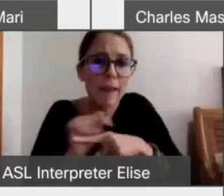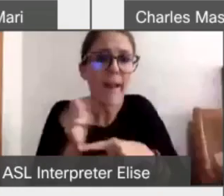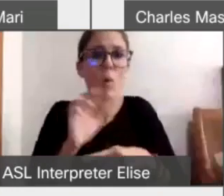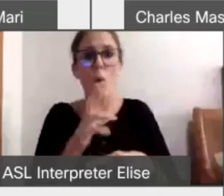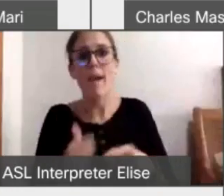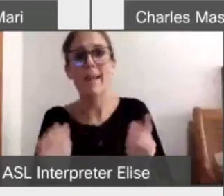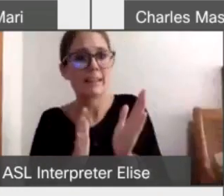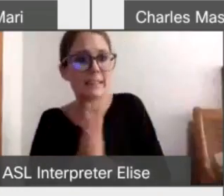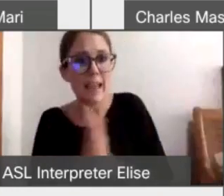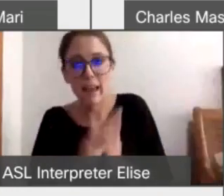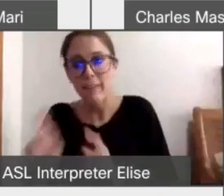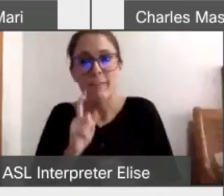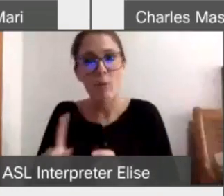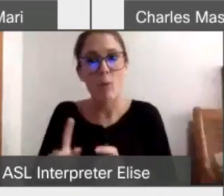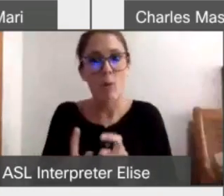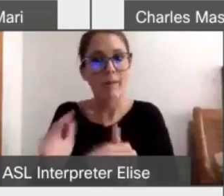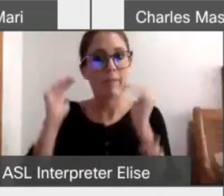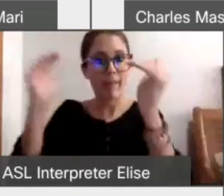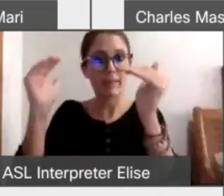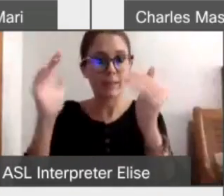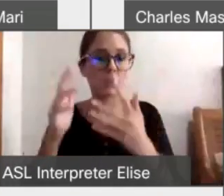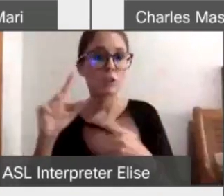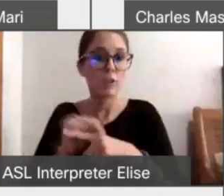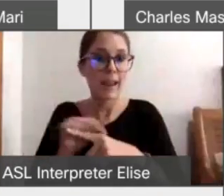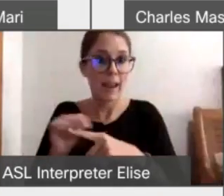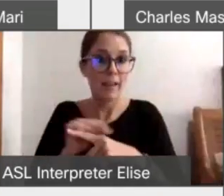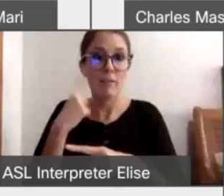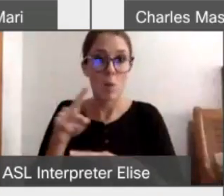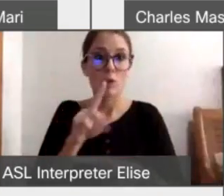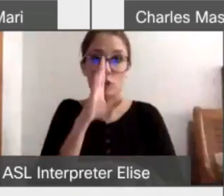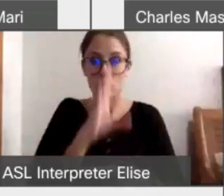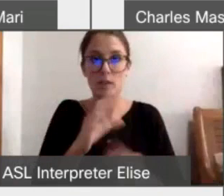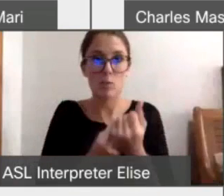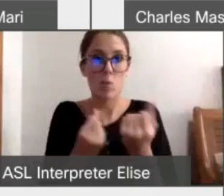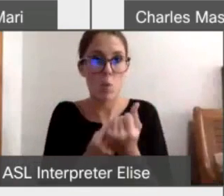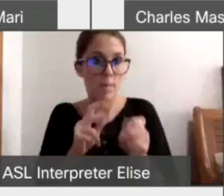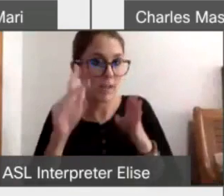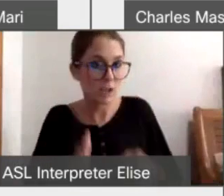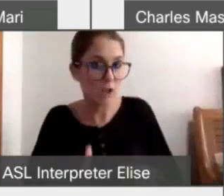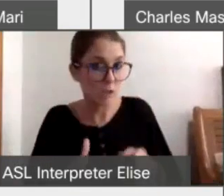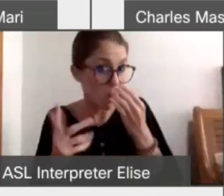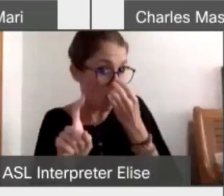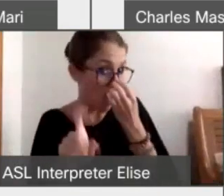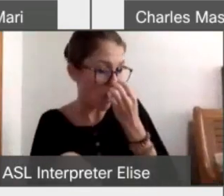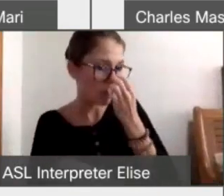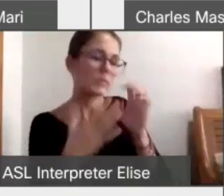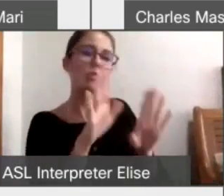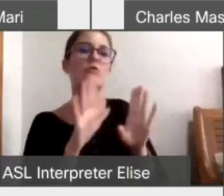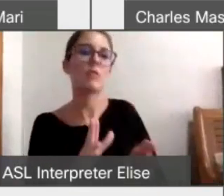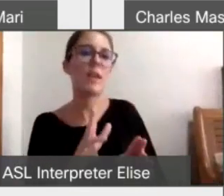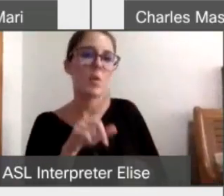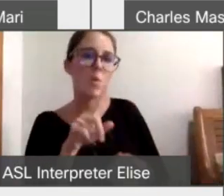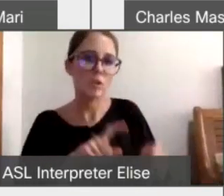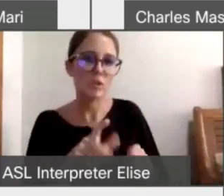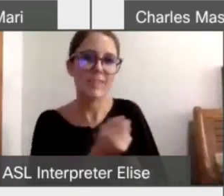of advanced training that direct support professionals may take? Sure, that's a great question. There's a few things that I'll touch on,